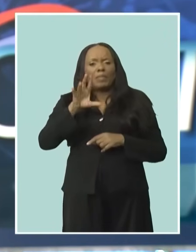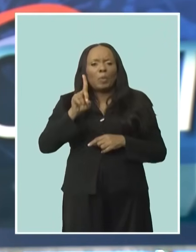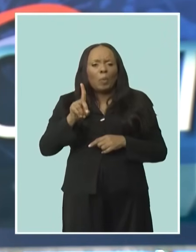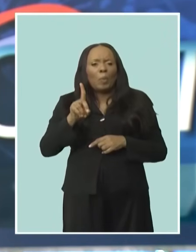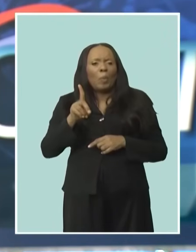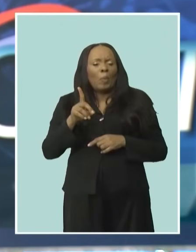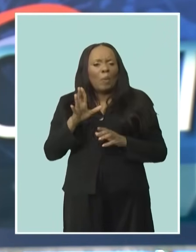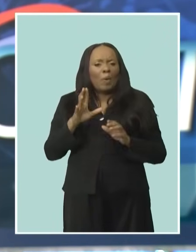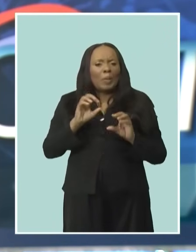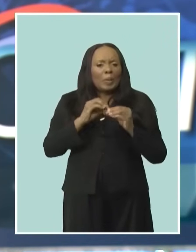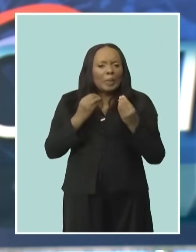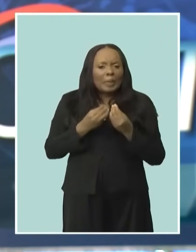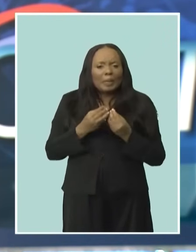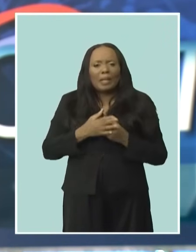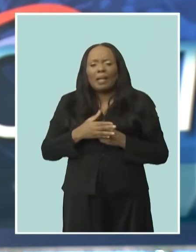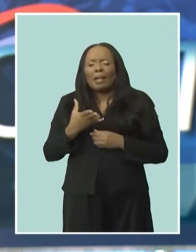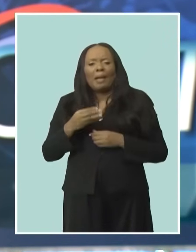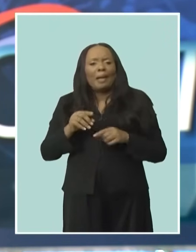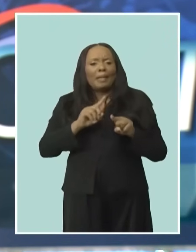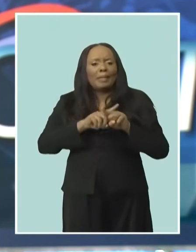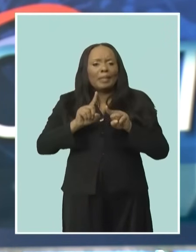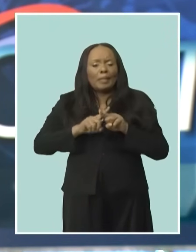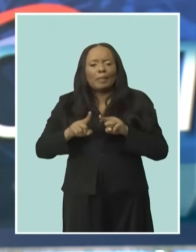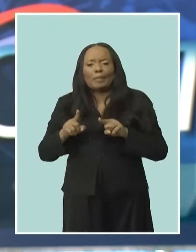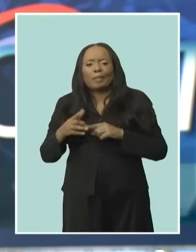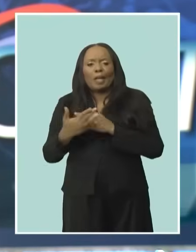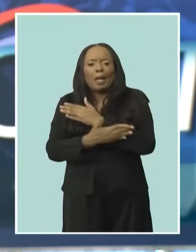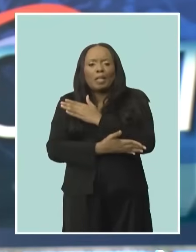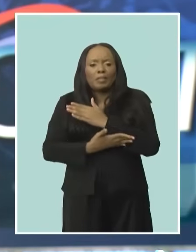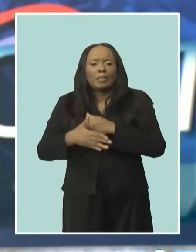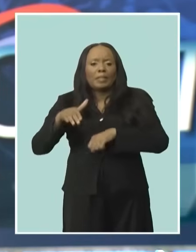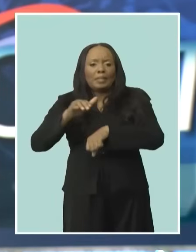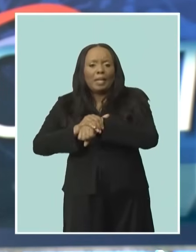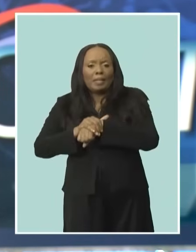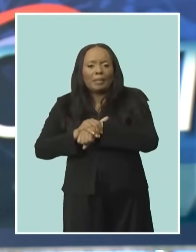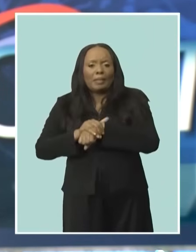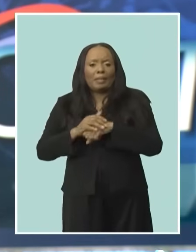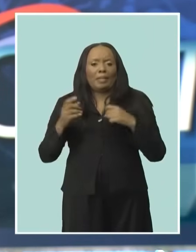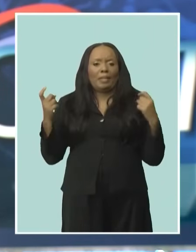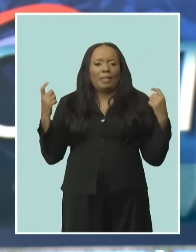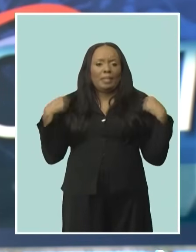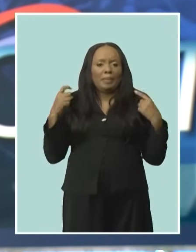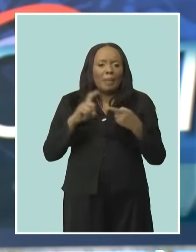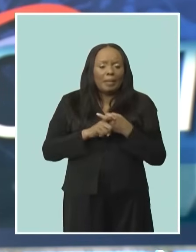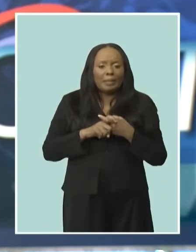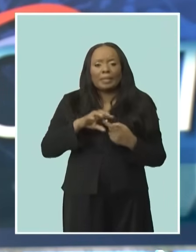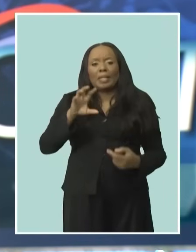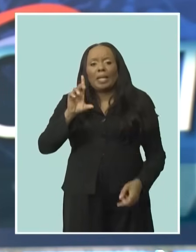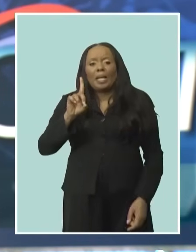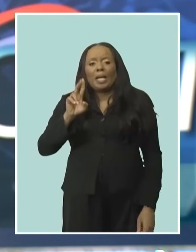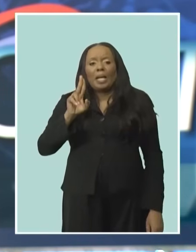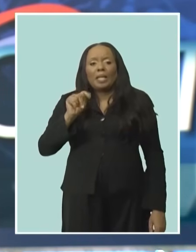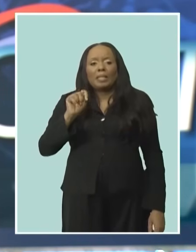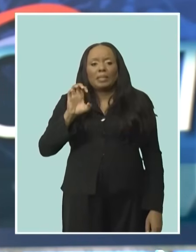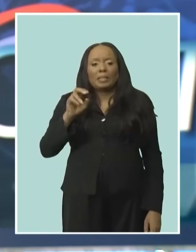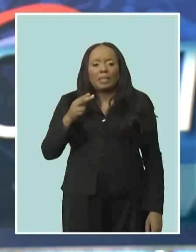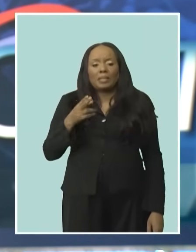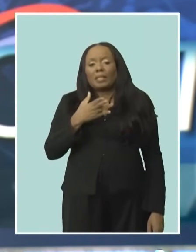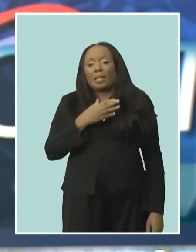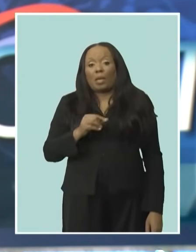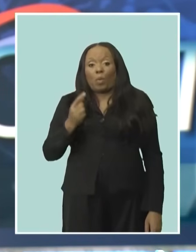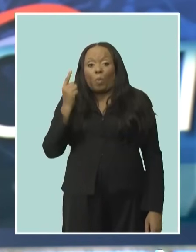11 countries in the Dutch, English and Spanish-speaking Caribbean, and a lone pan-regional entity representing